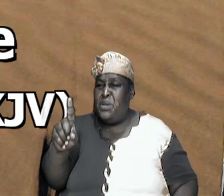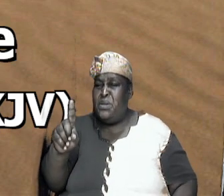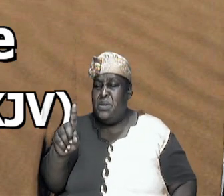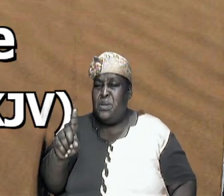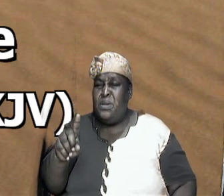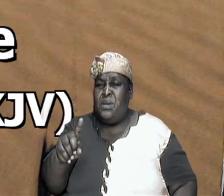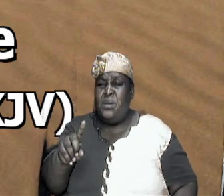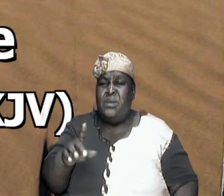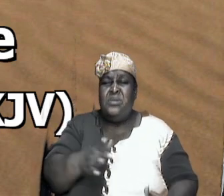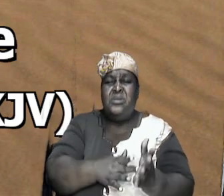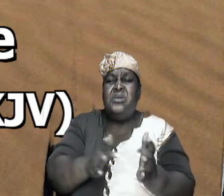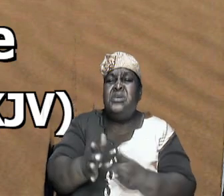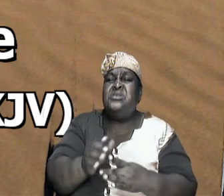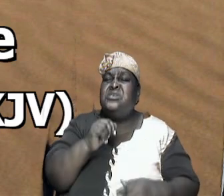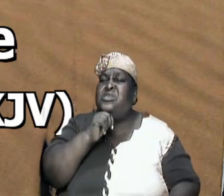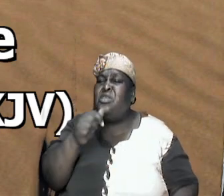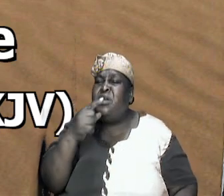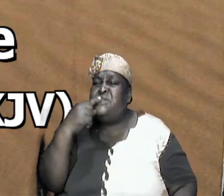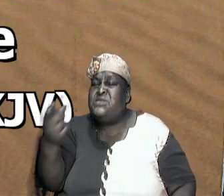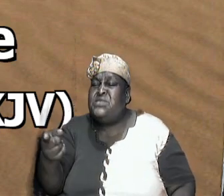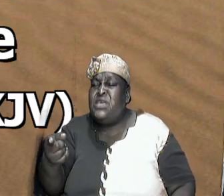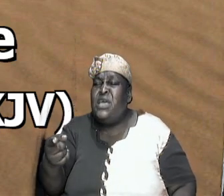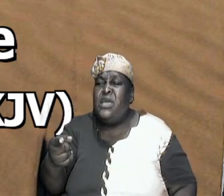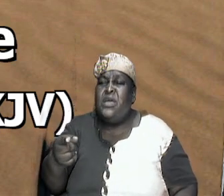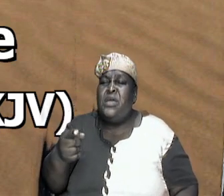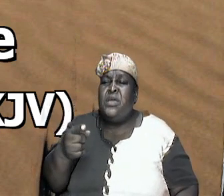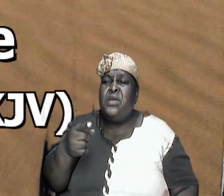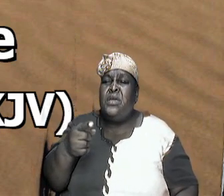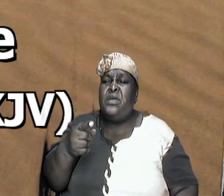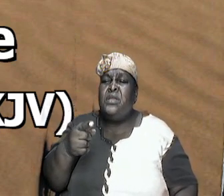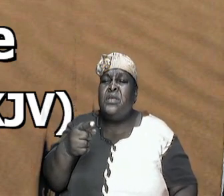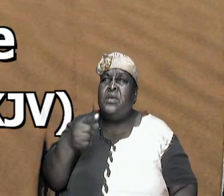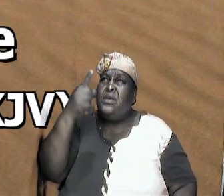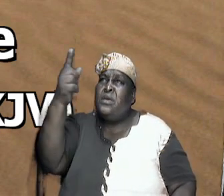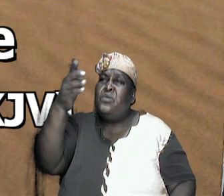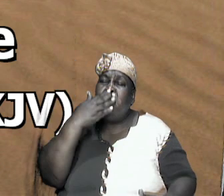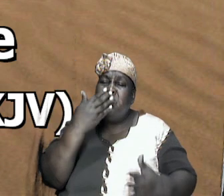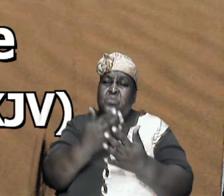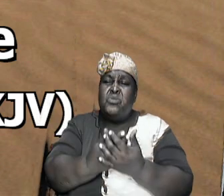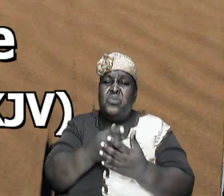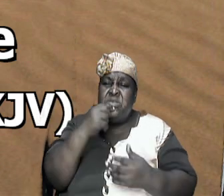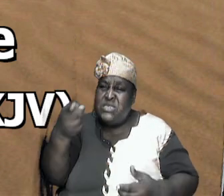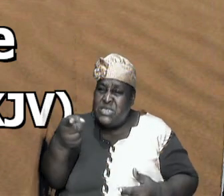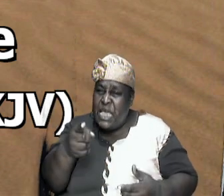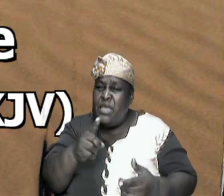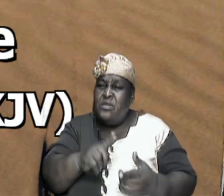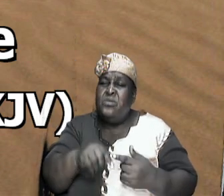notice, Jesus was not saying that he was good, wasn't good. But he was really saying to the man,